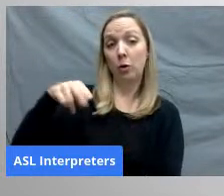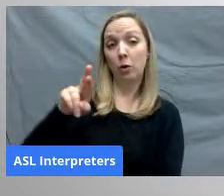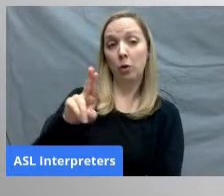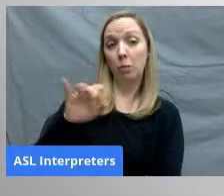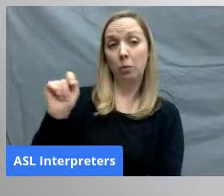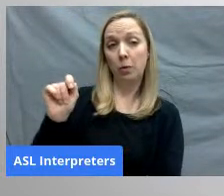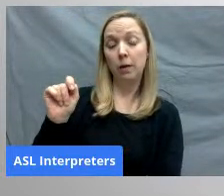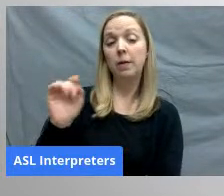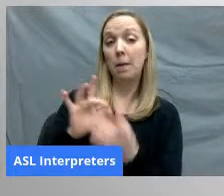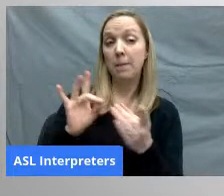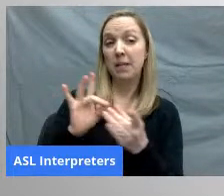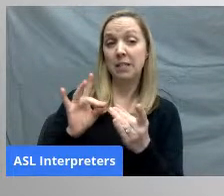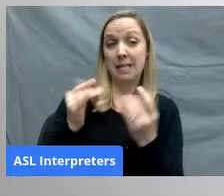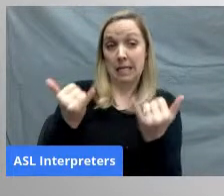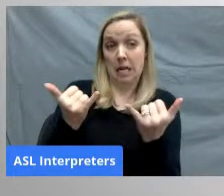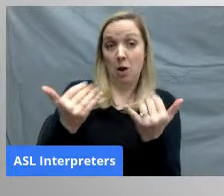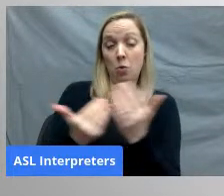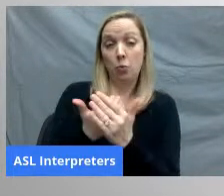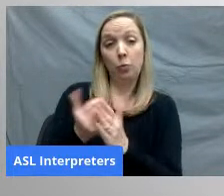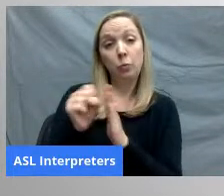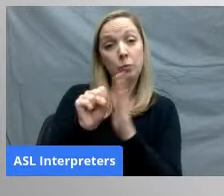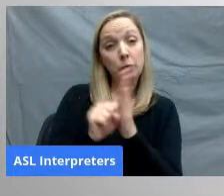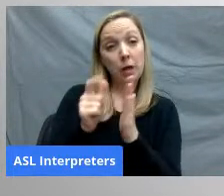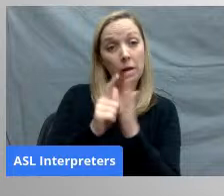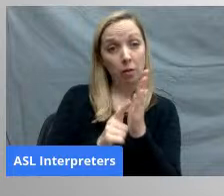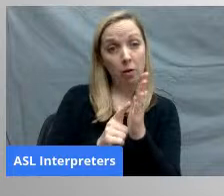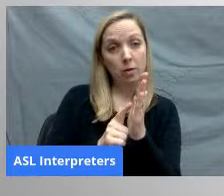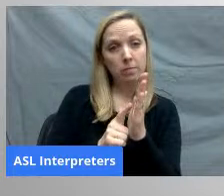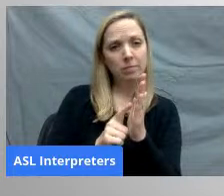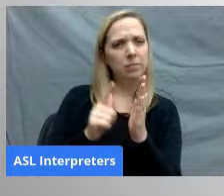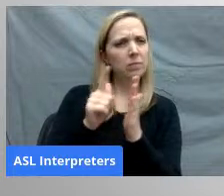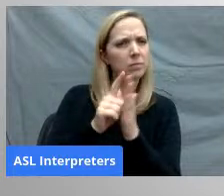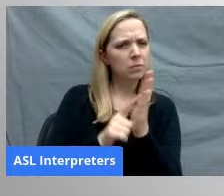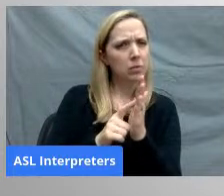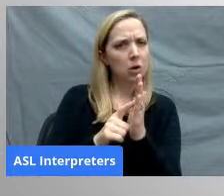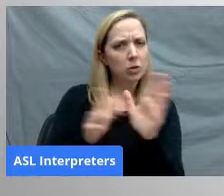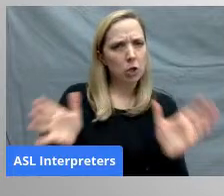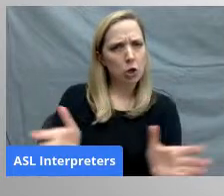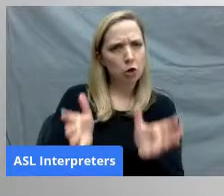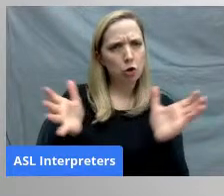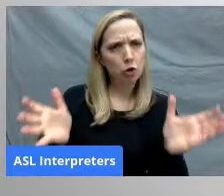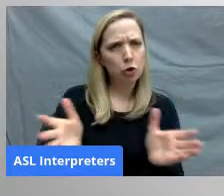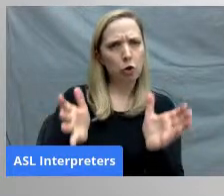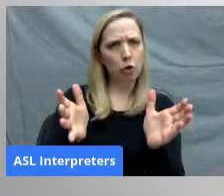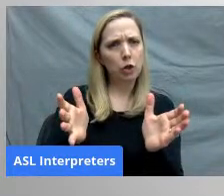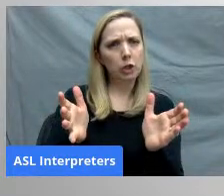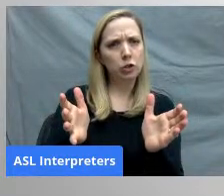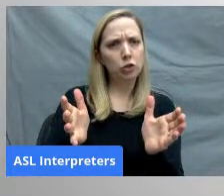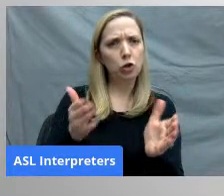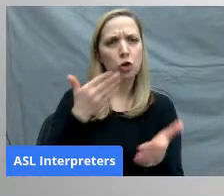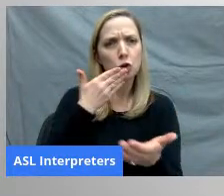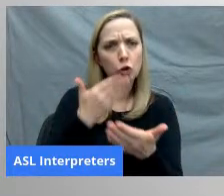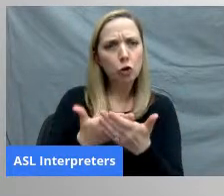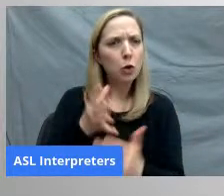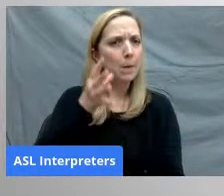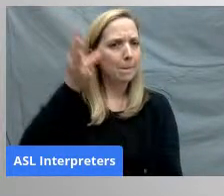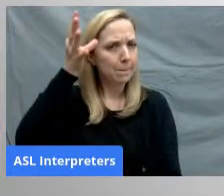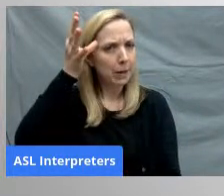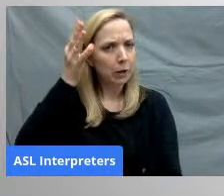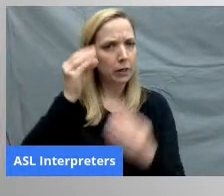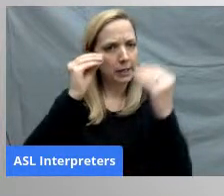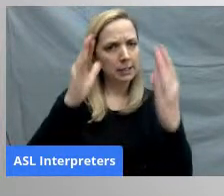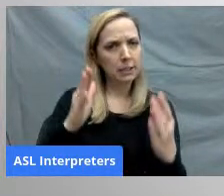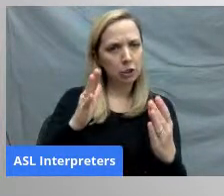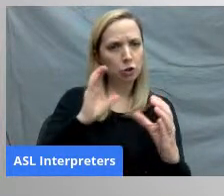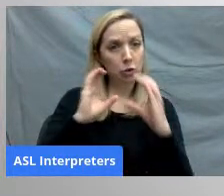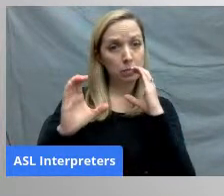encouraging us to make it even easier for good parent-teacher communication. So we added a sentence at the